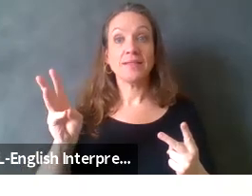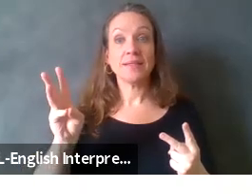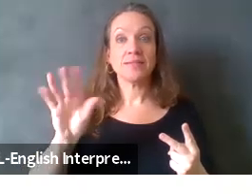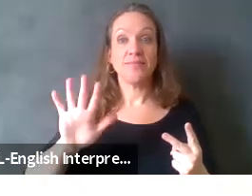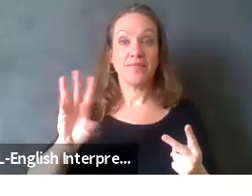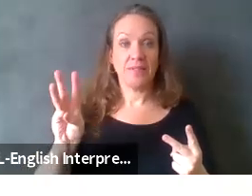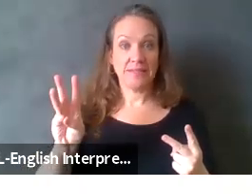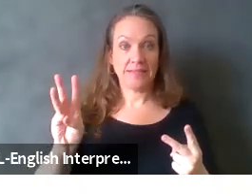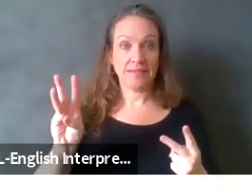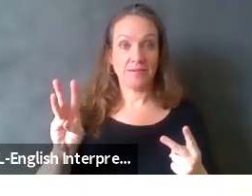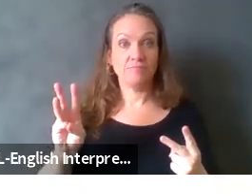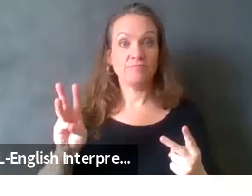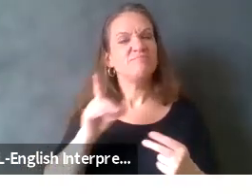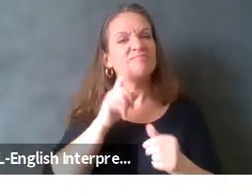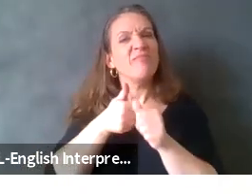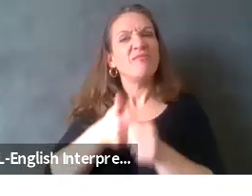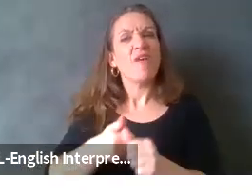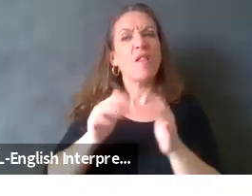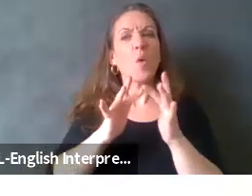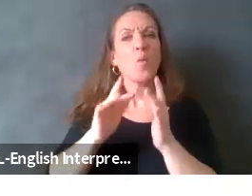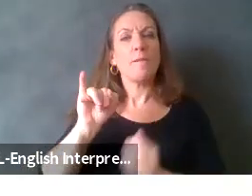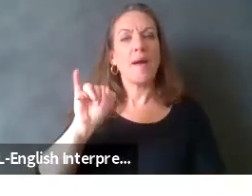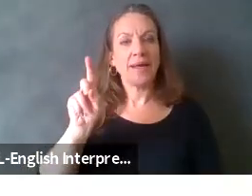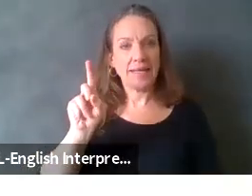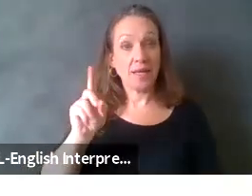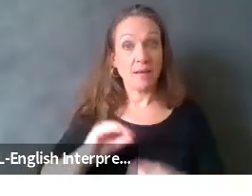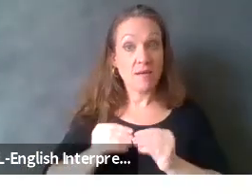1-646-558-8656 and use the webinar ID